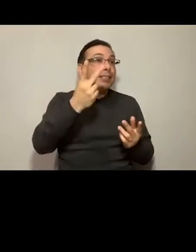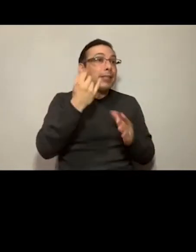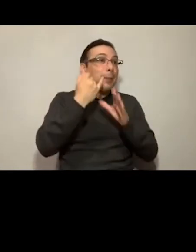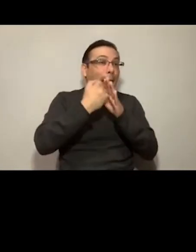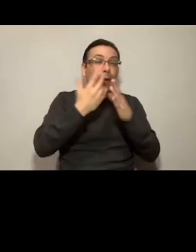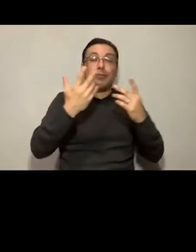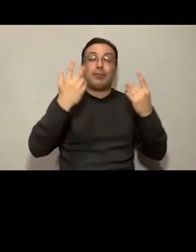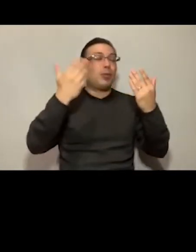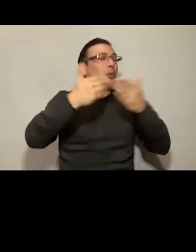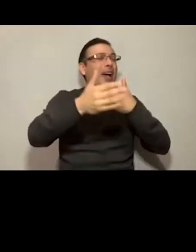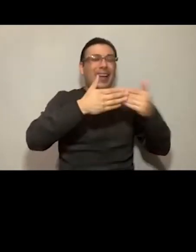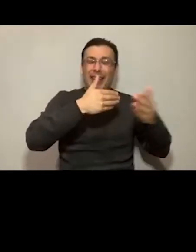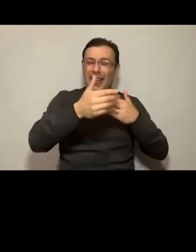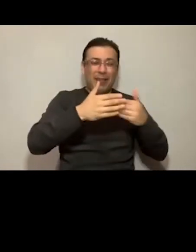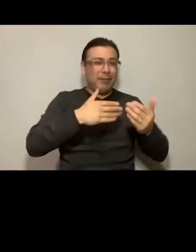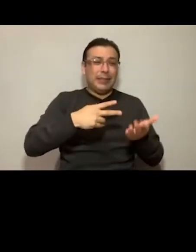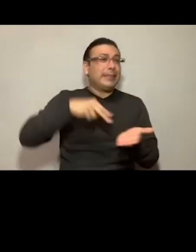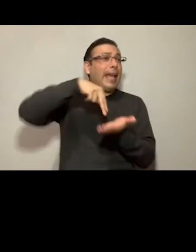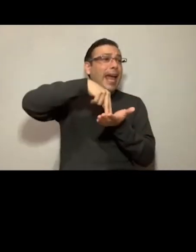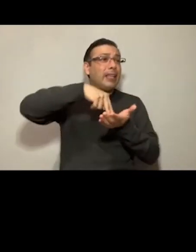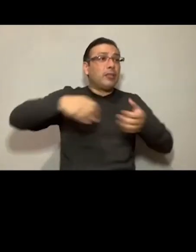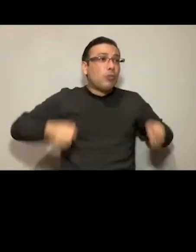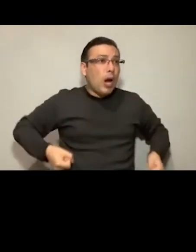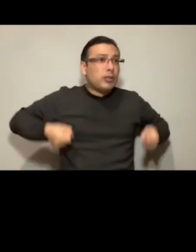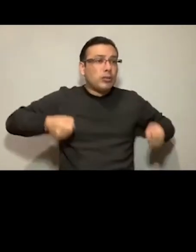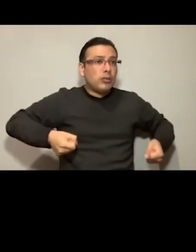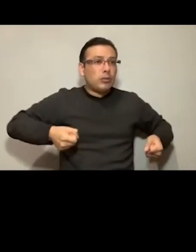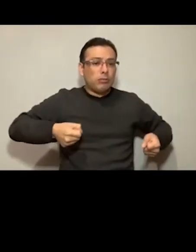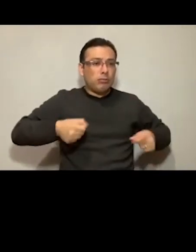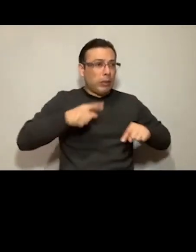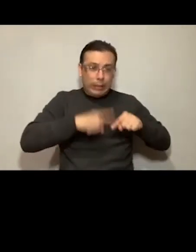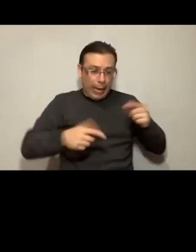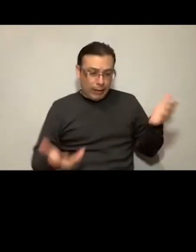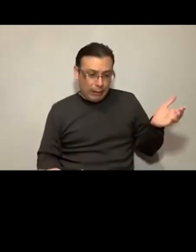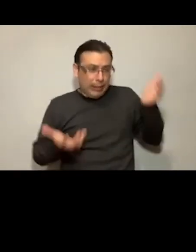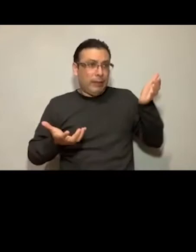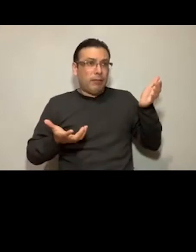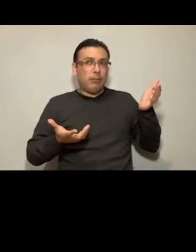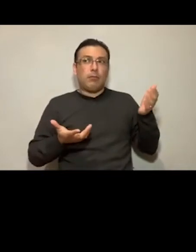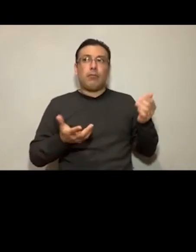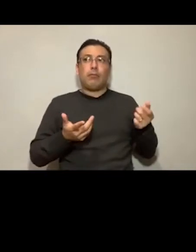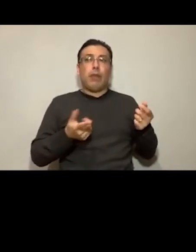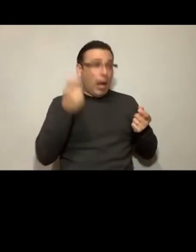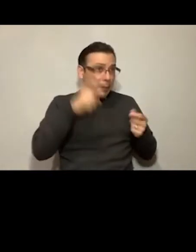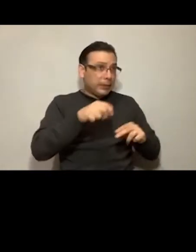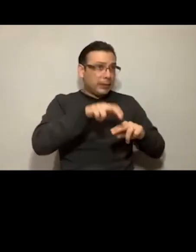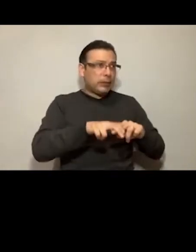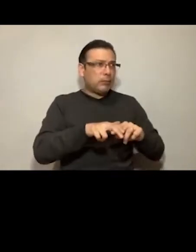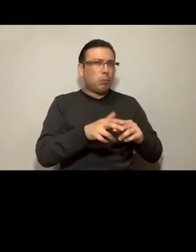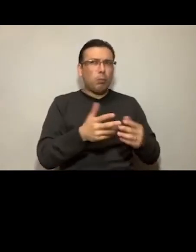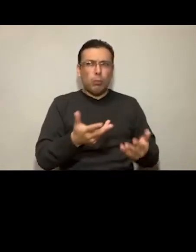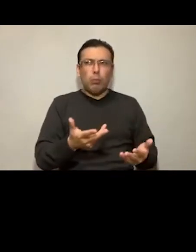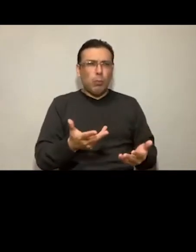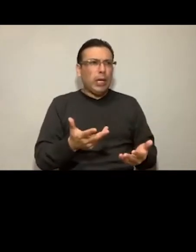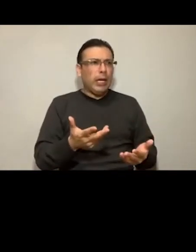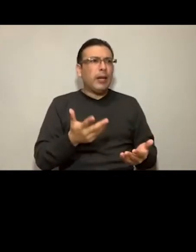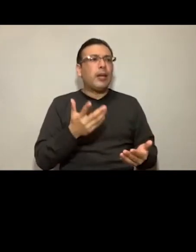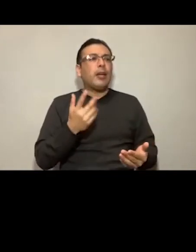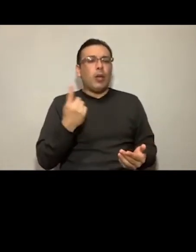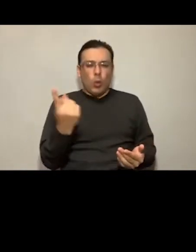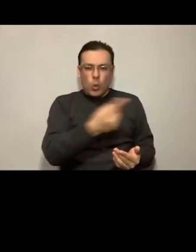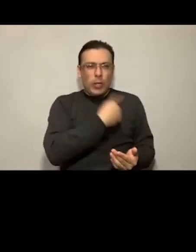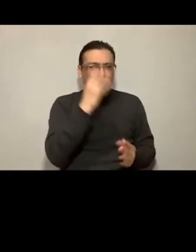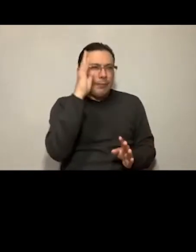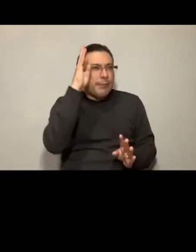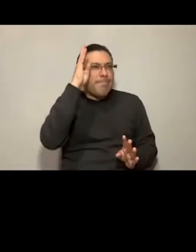or using crutches, whether you can't lift or you must sit, we have different ways of being innovative